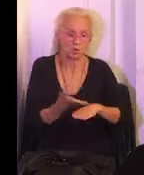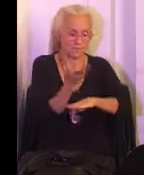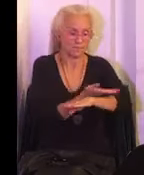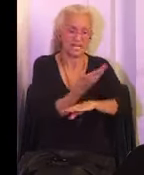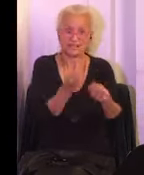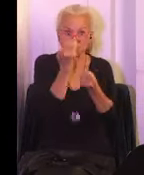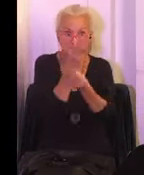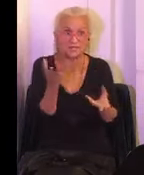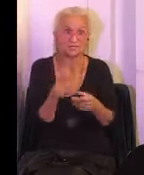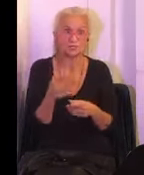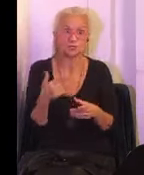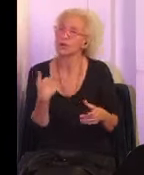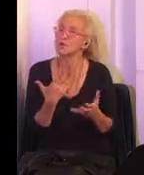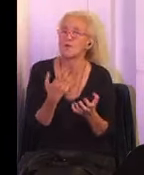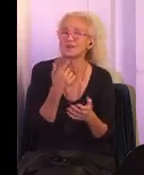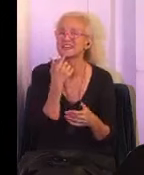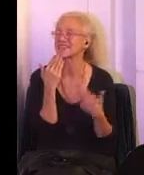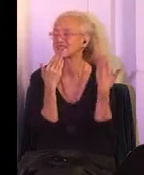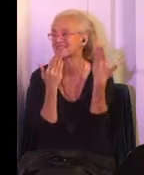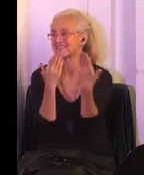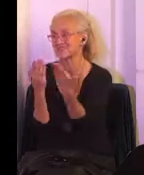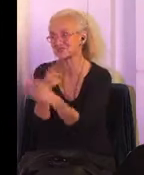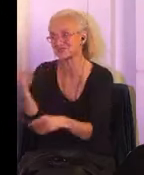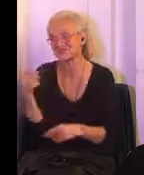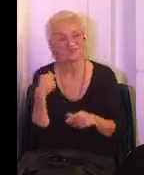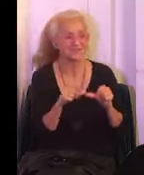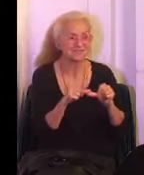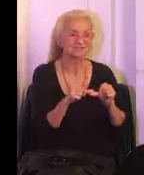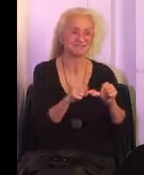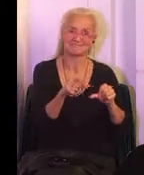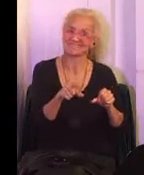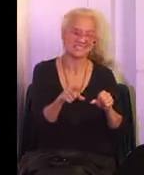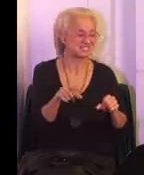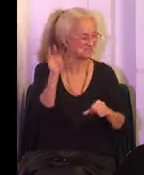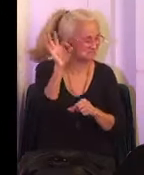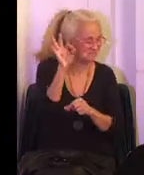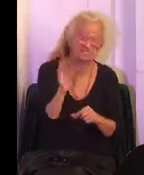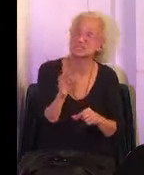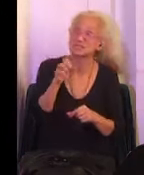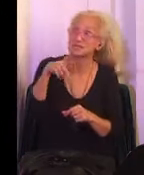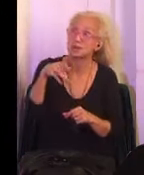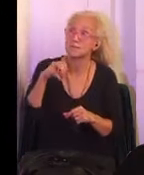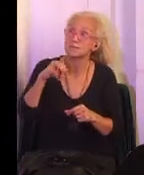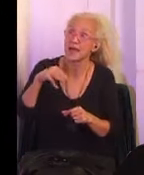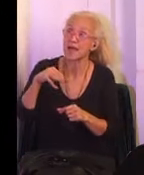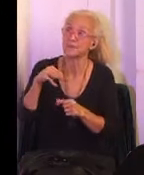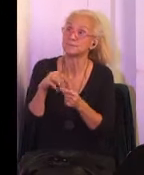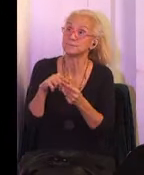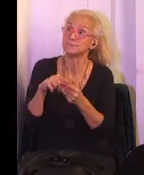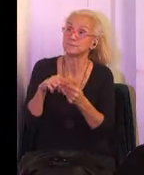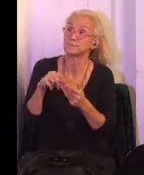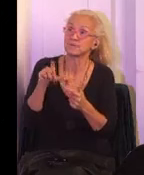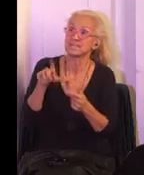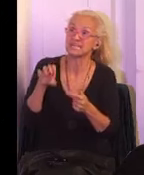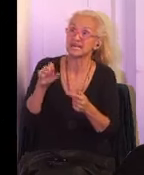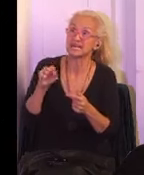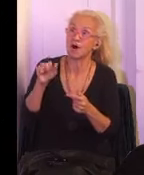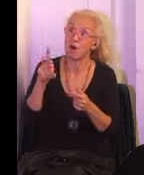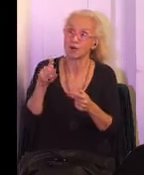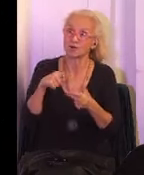that information. We just want to say thank you for continuing this ministry to Pam, Leah, and Art. Thank you so much for